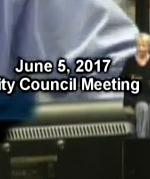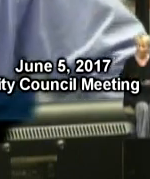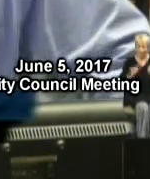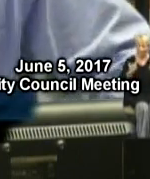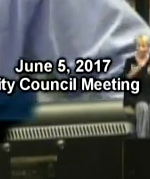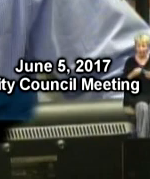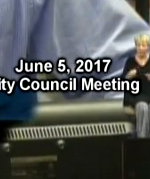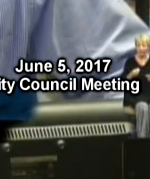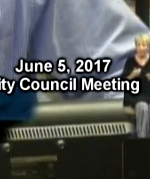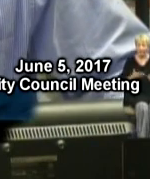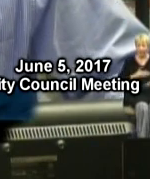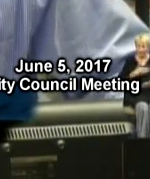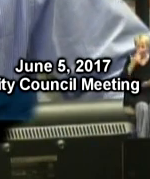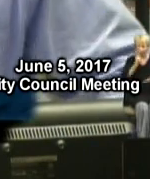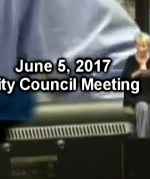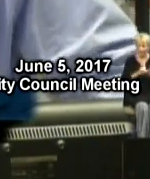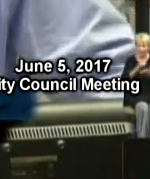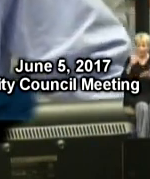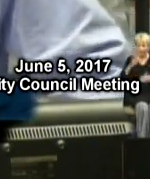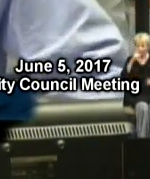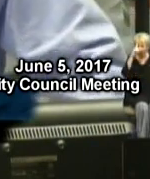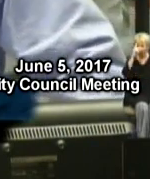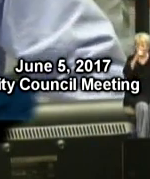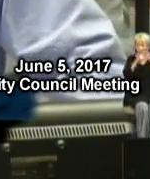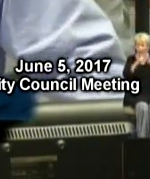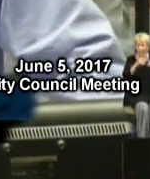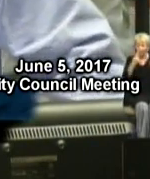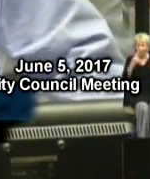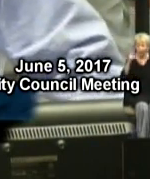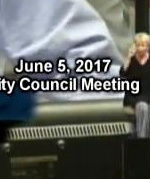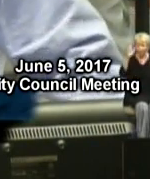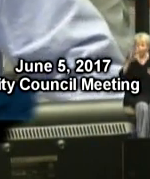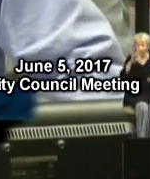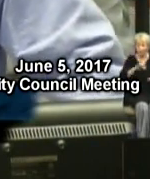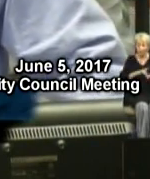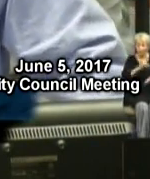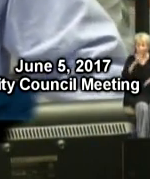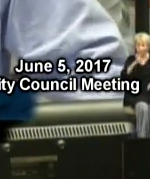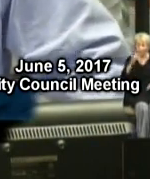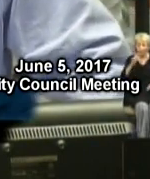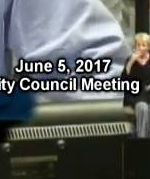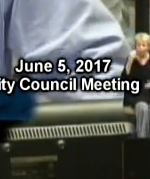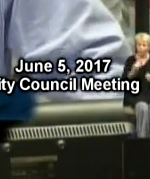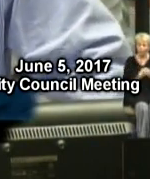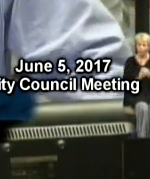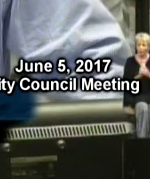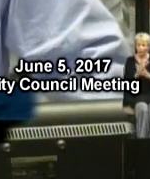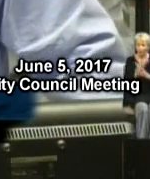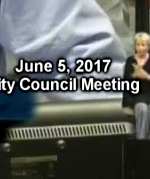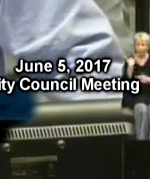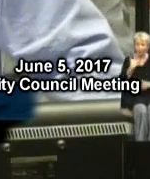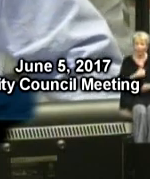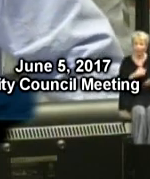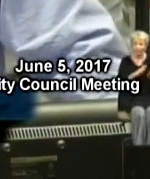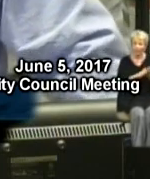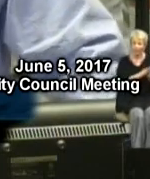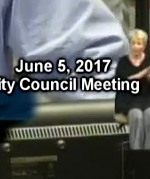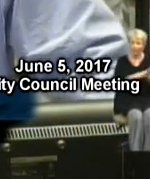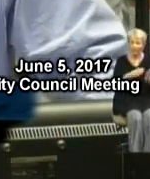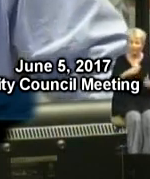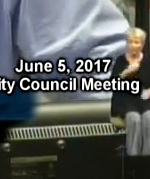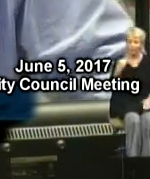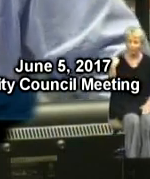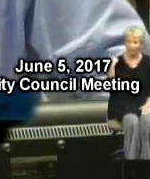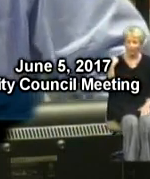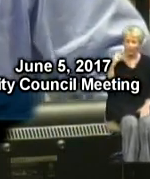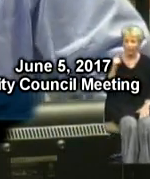are glad for it as your greater purposes are worked out for your glory and for our flourishing. We commend Mayor Thompson and our